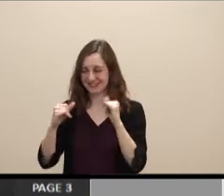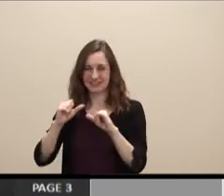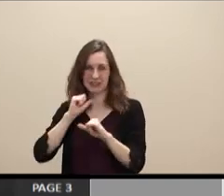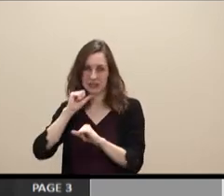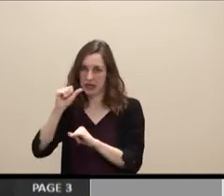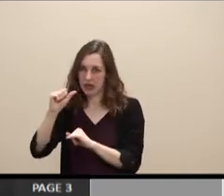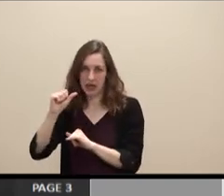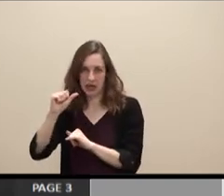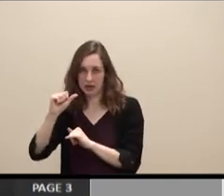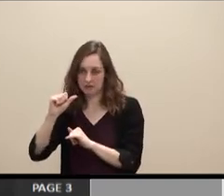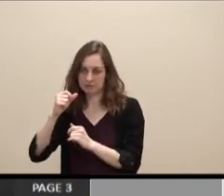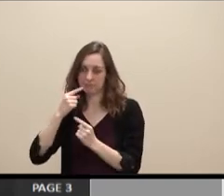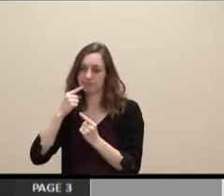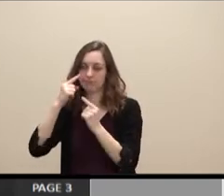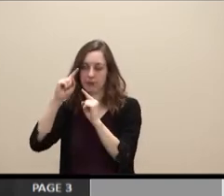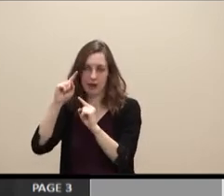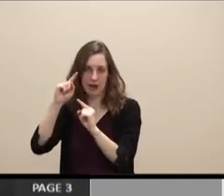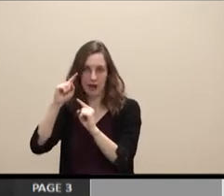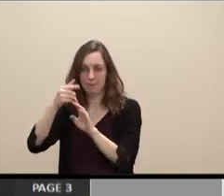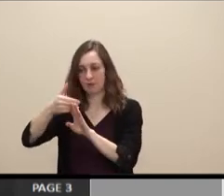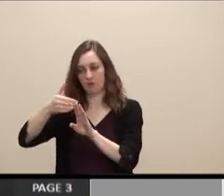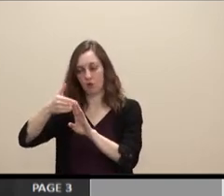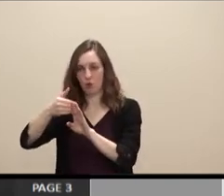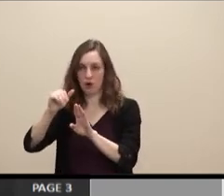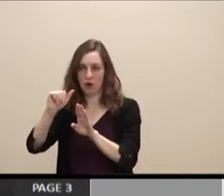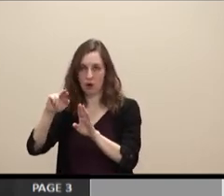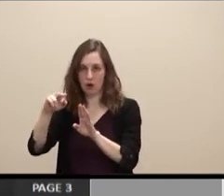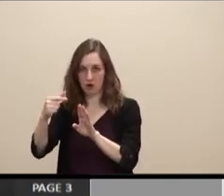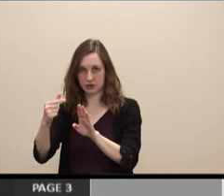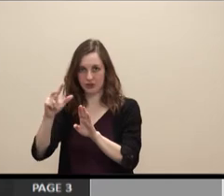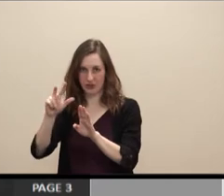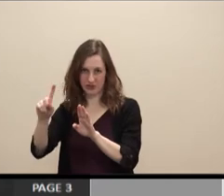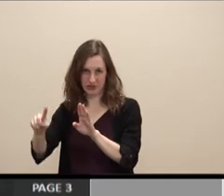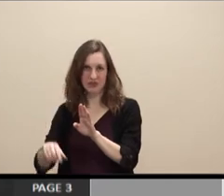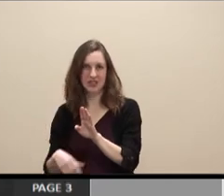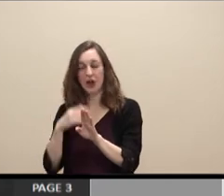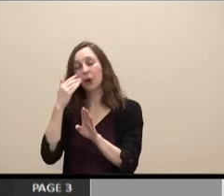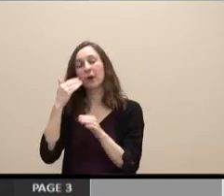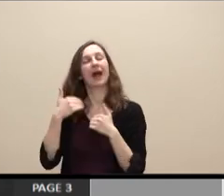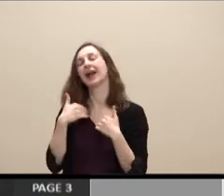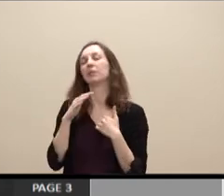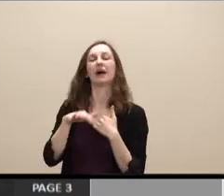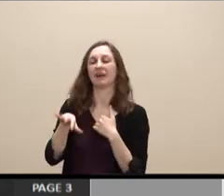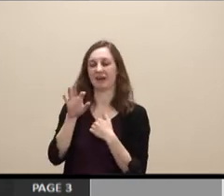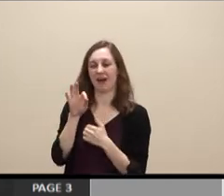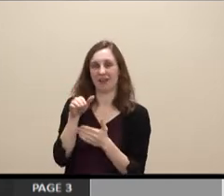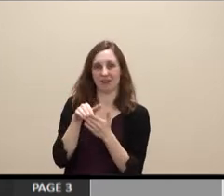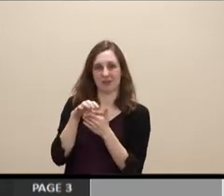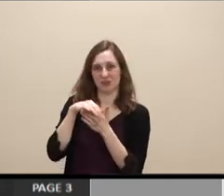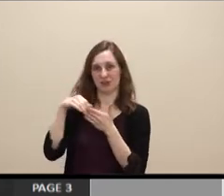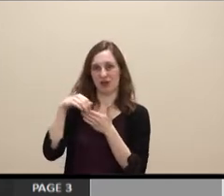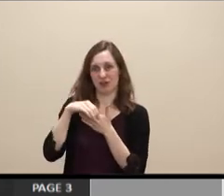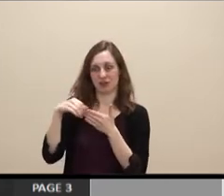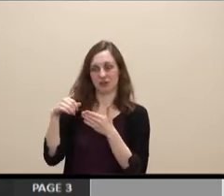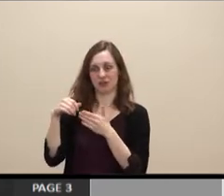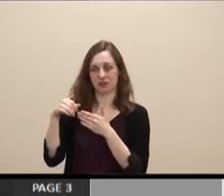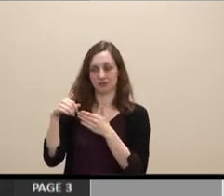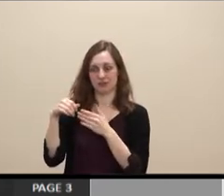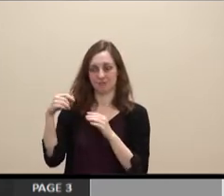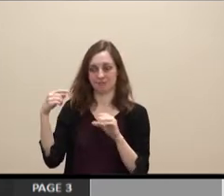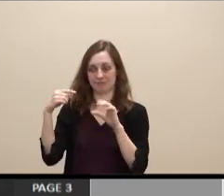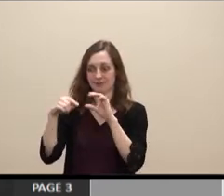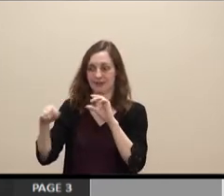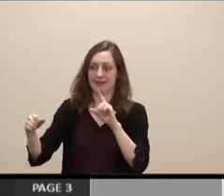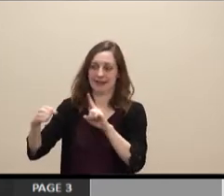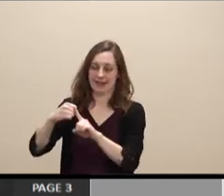by August 31st, a lot of it. We had, I know, $900,000 worth of technology came in on September 4th. So it's going to